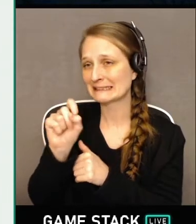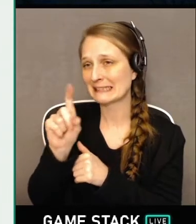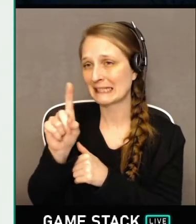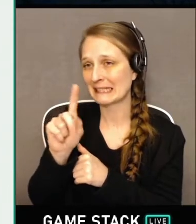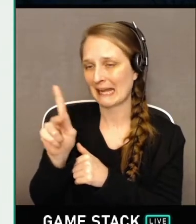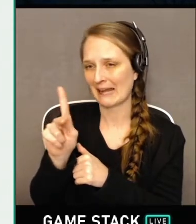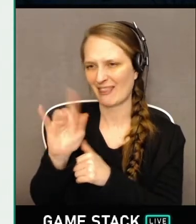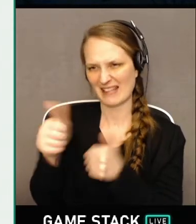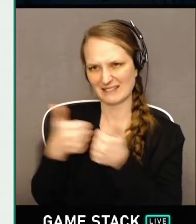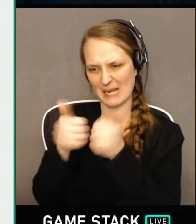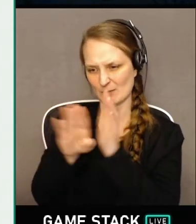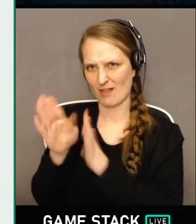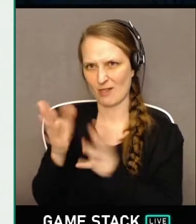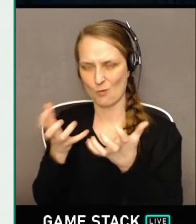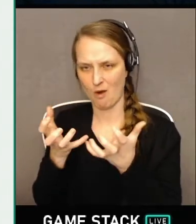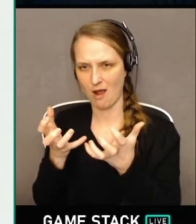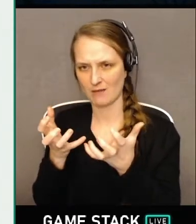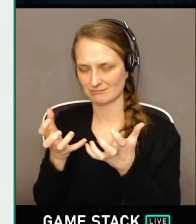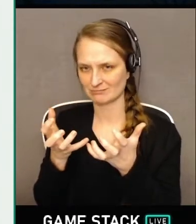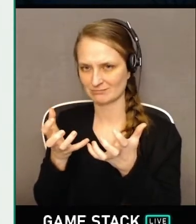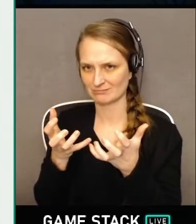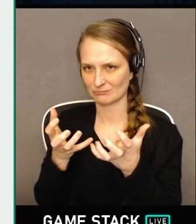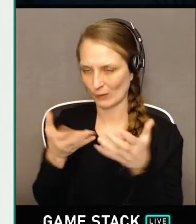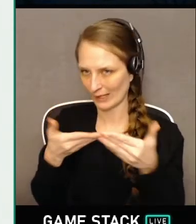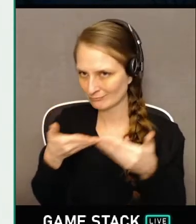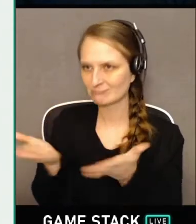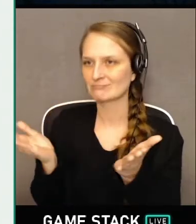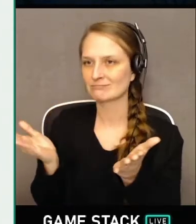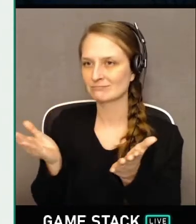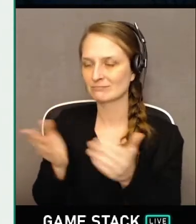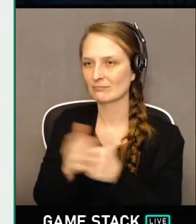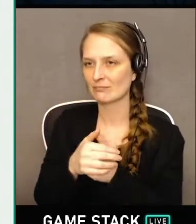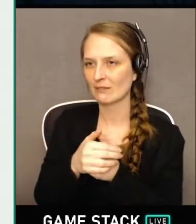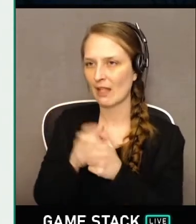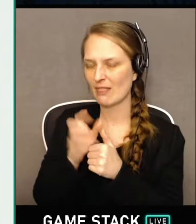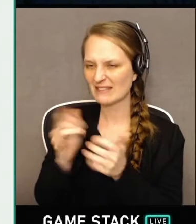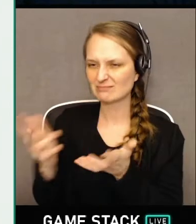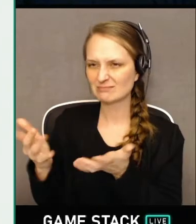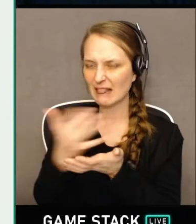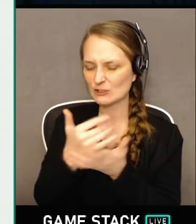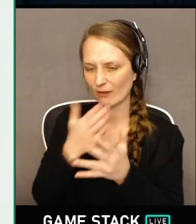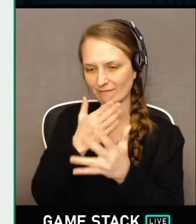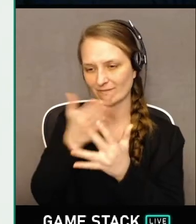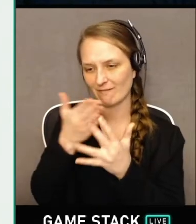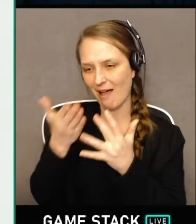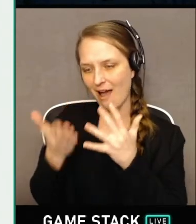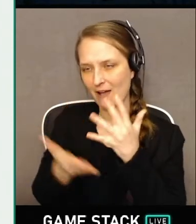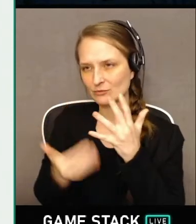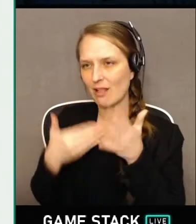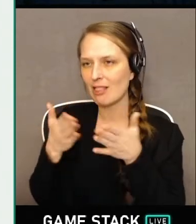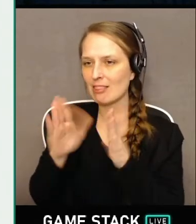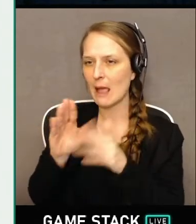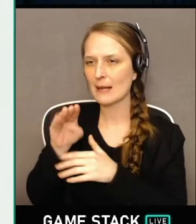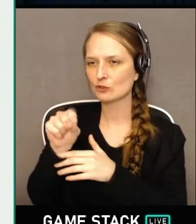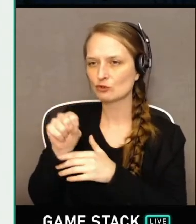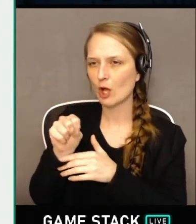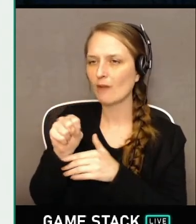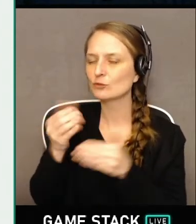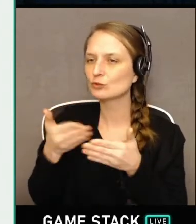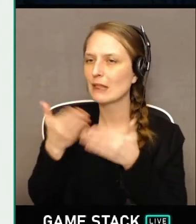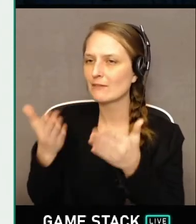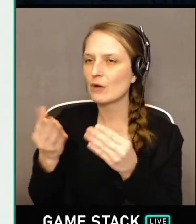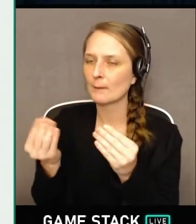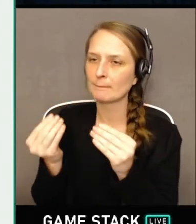for. DX12 Agility SDK is a collection of files that allow Microsoft to deliver new features and new